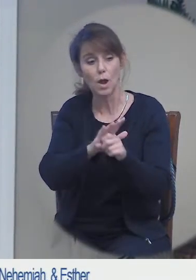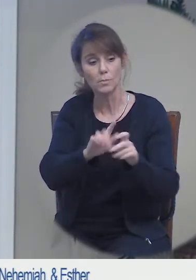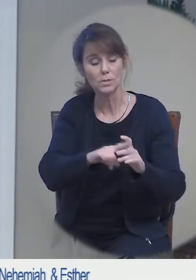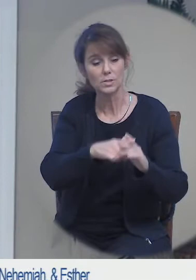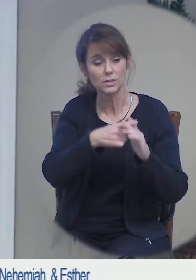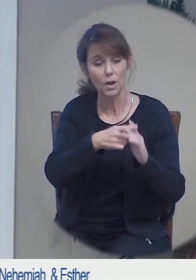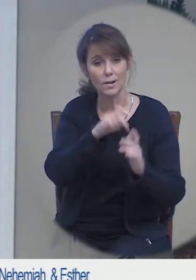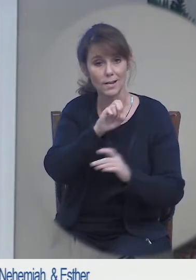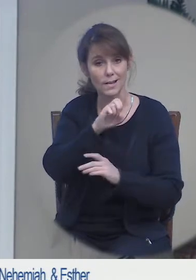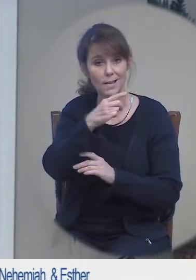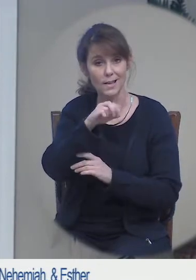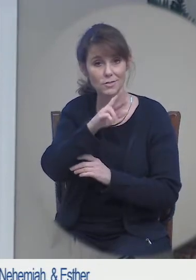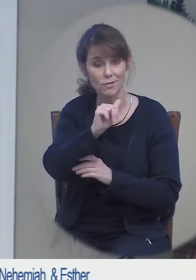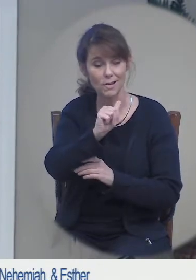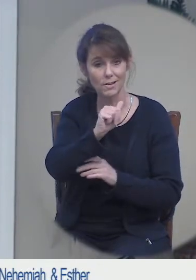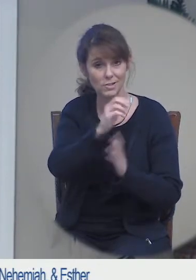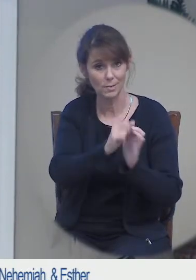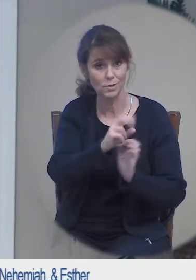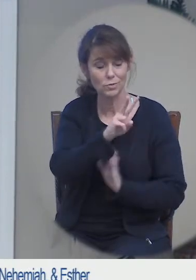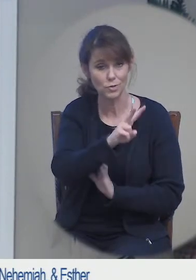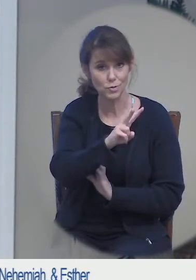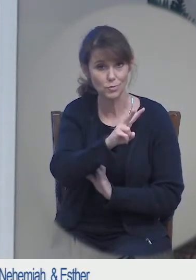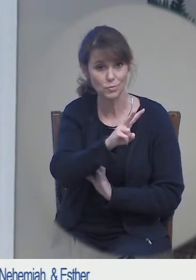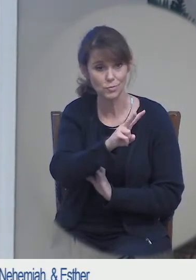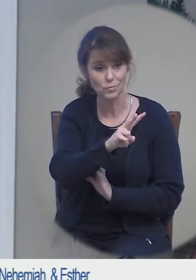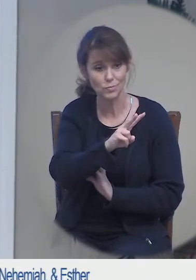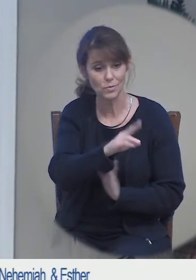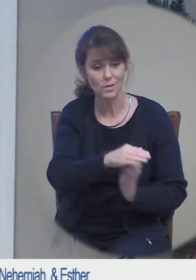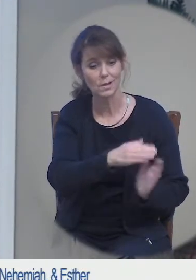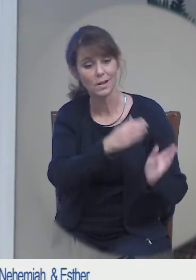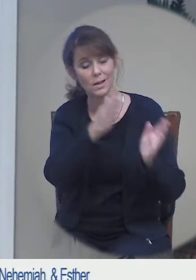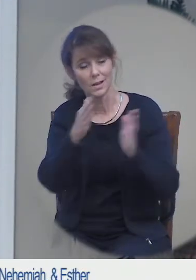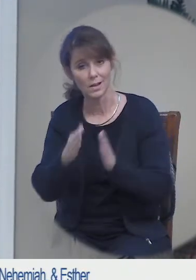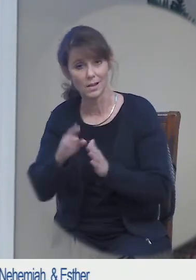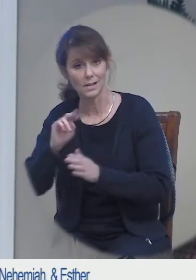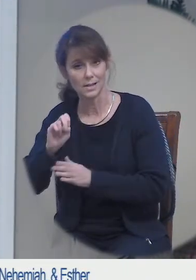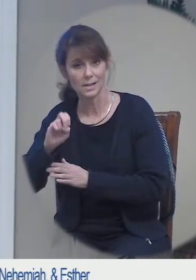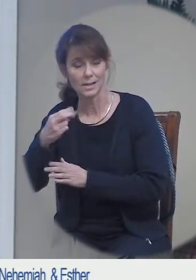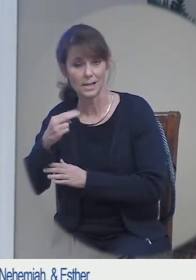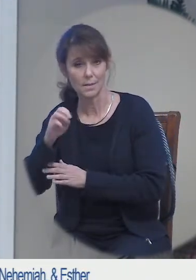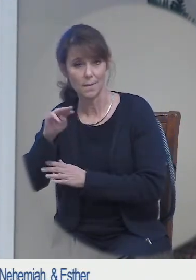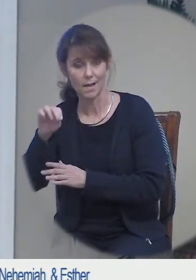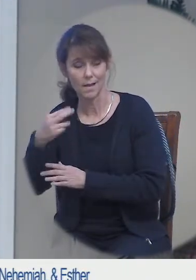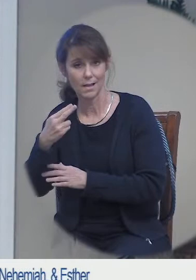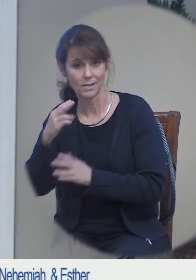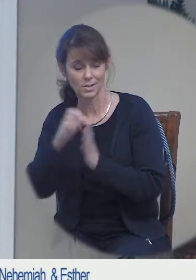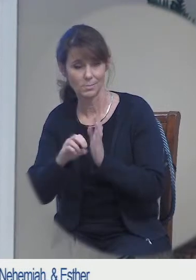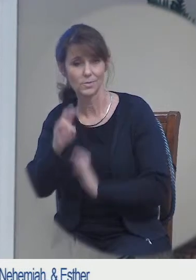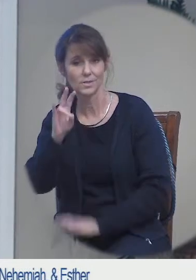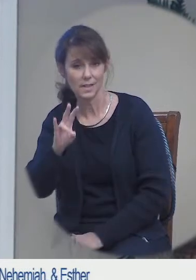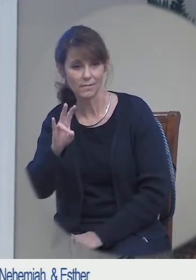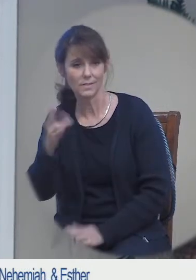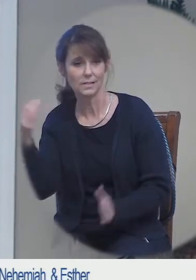as he repeats it again in Nehemiah 7. So we have God's faithfulness over a period of time.